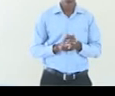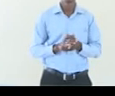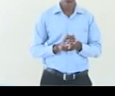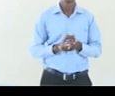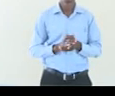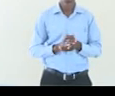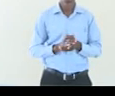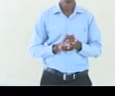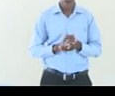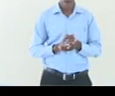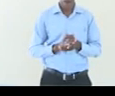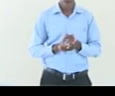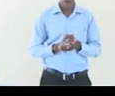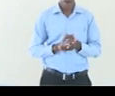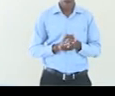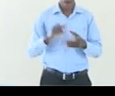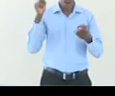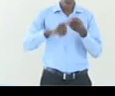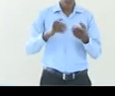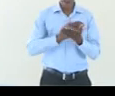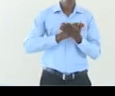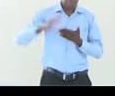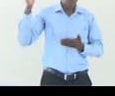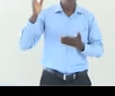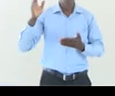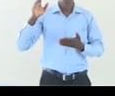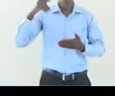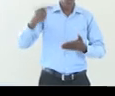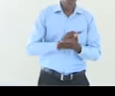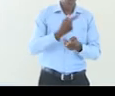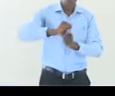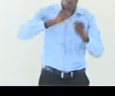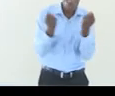some feel-good experience, such as we witness at many